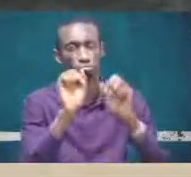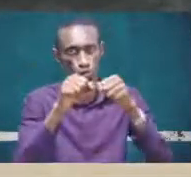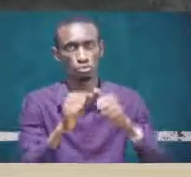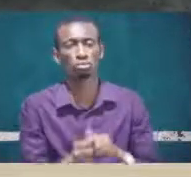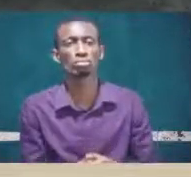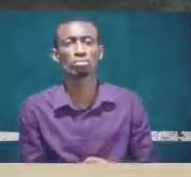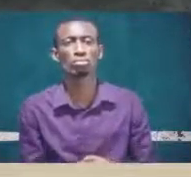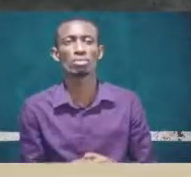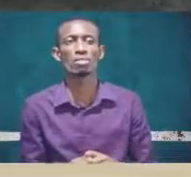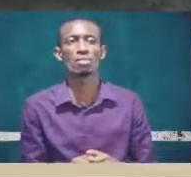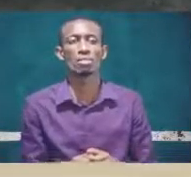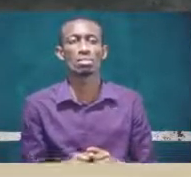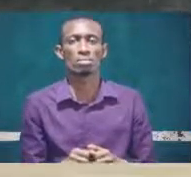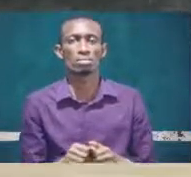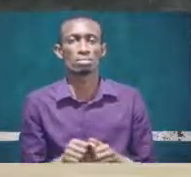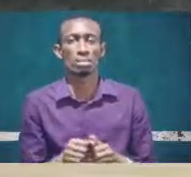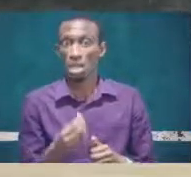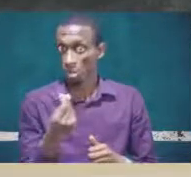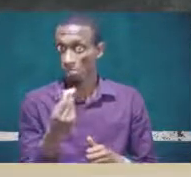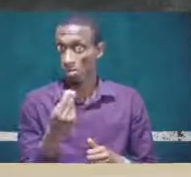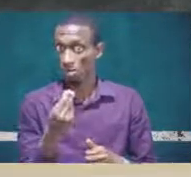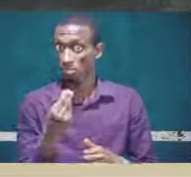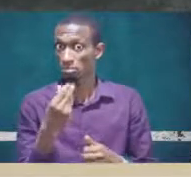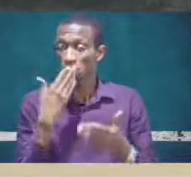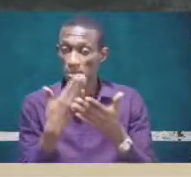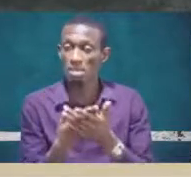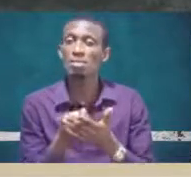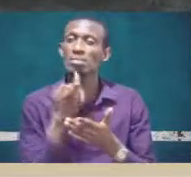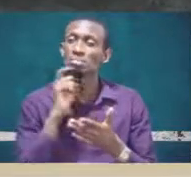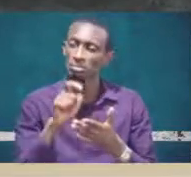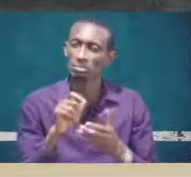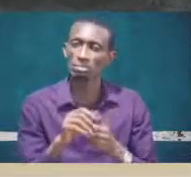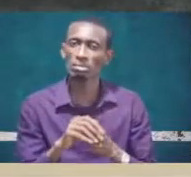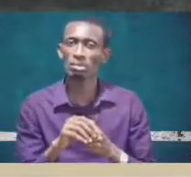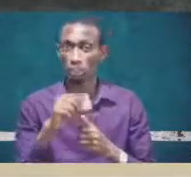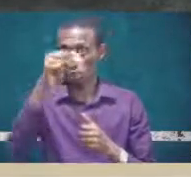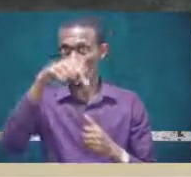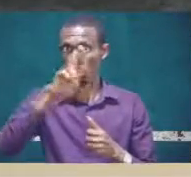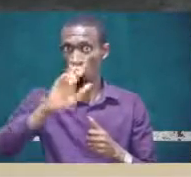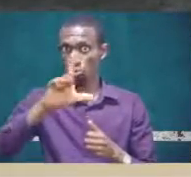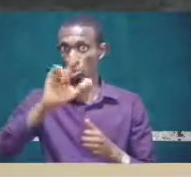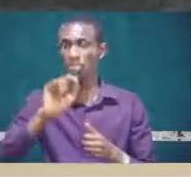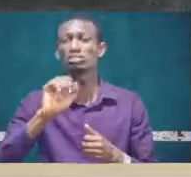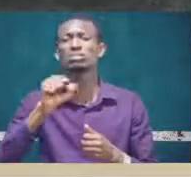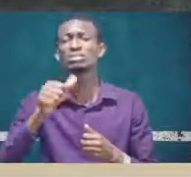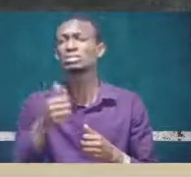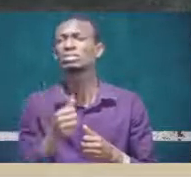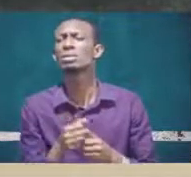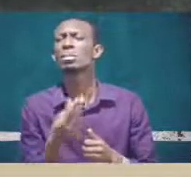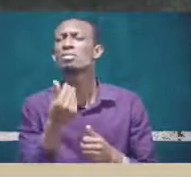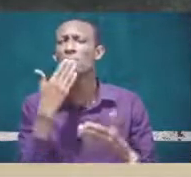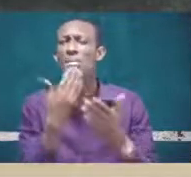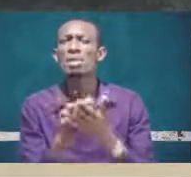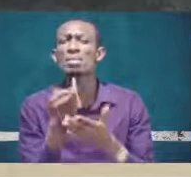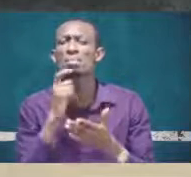is divisibility. The next quality of good money is portability, coming from the word portable.